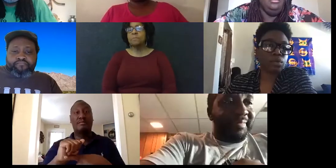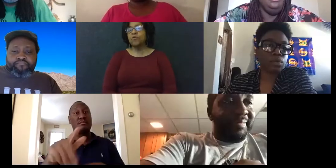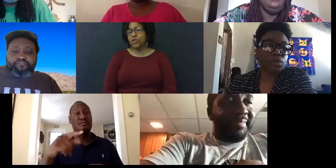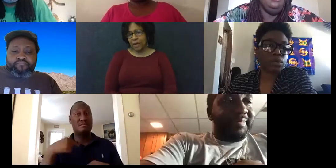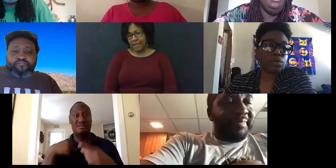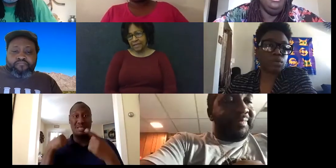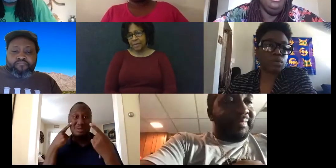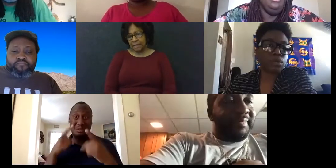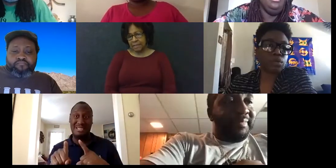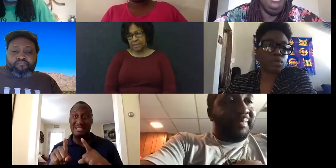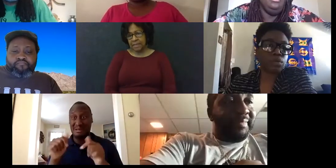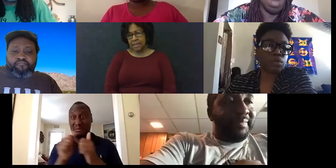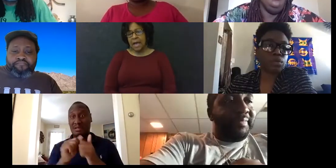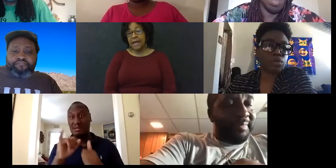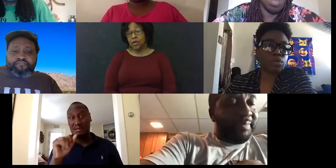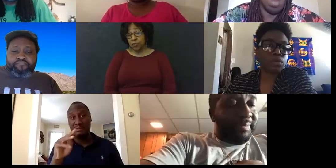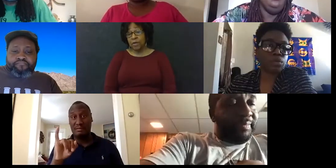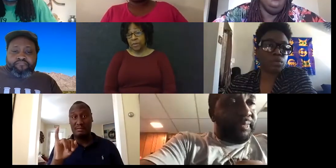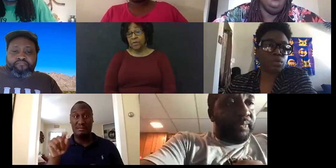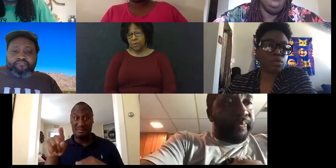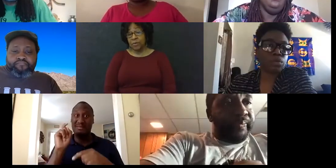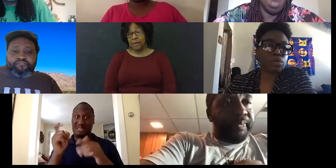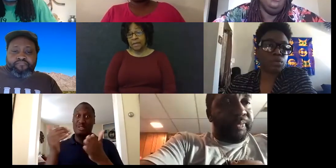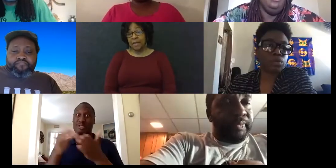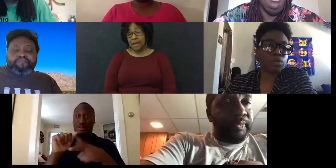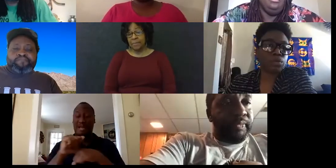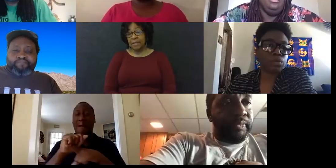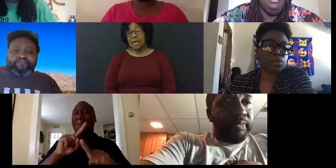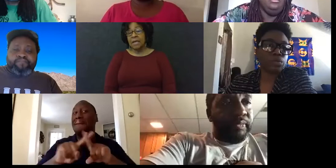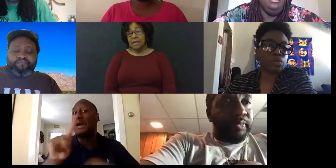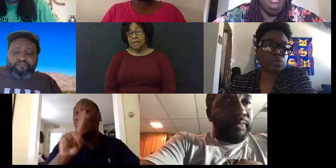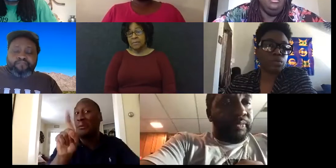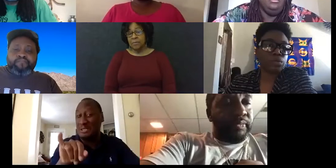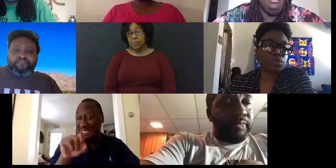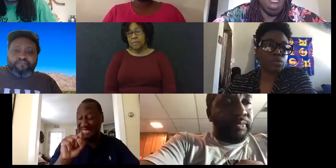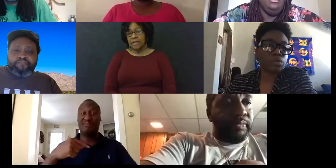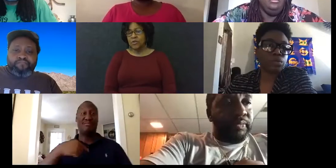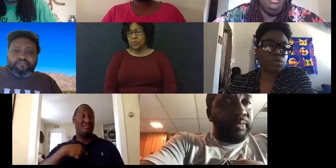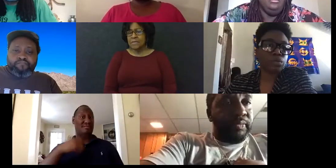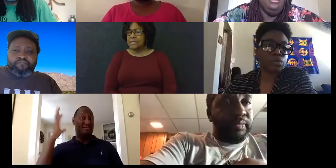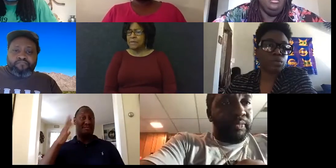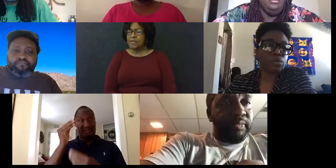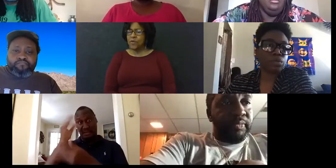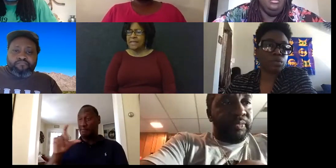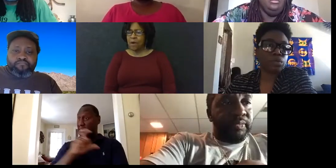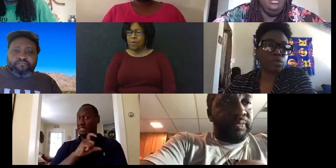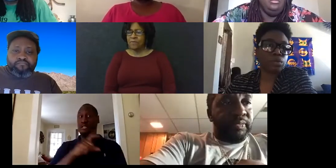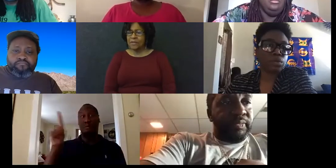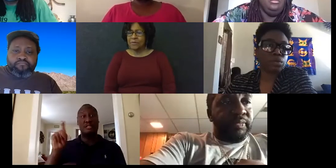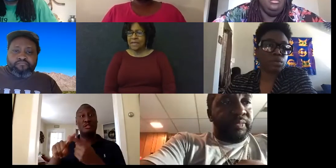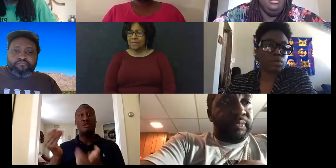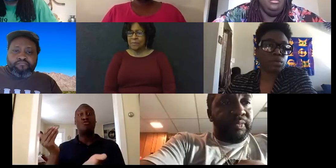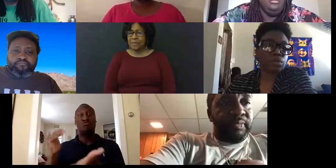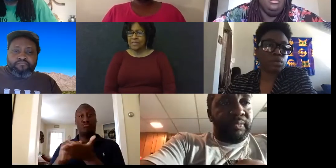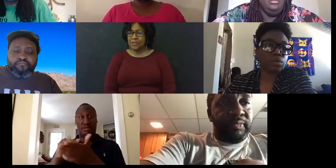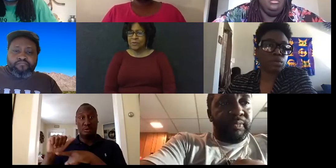talk about retraining the police, I agree with you, Imani. I mean, they do need to be retrained. However, like you